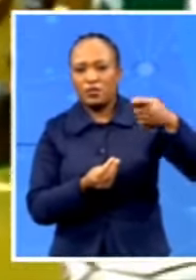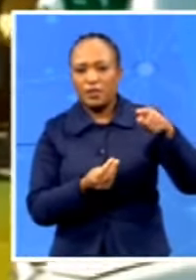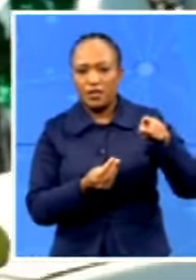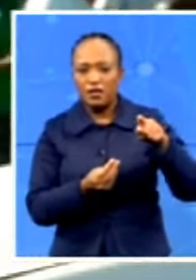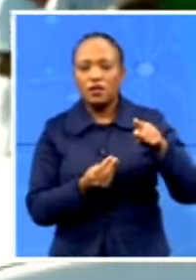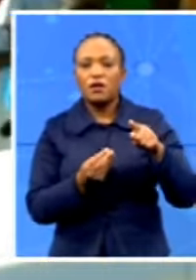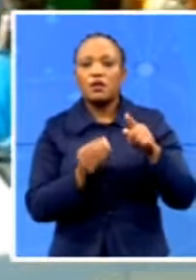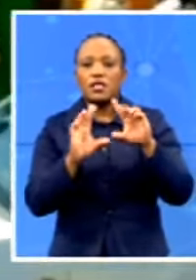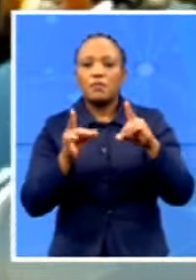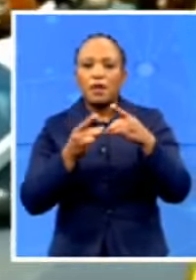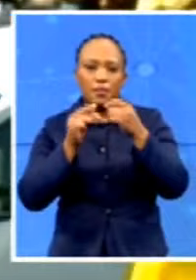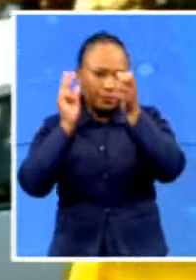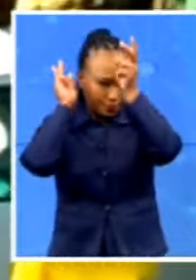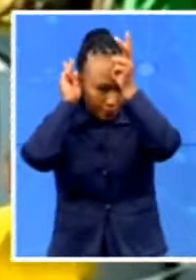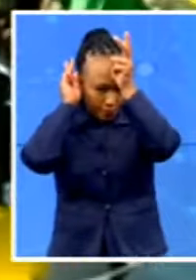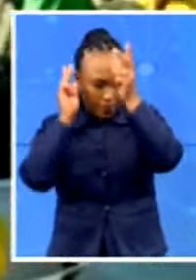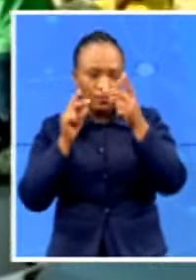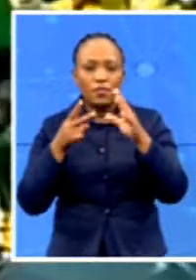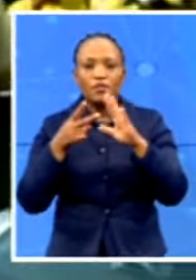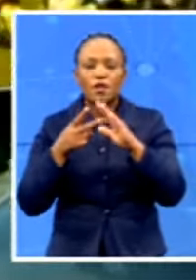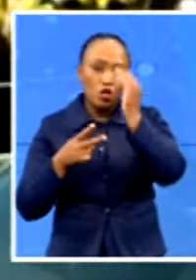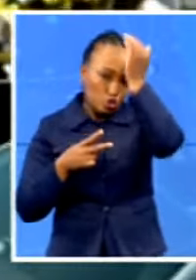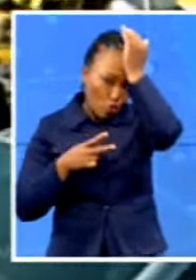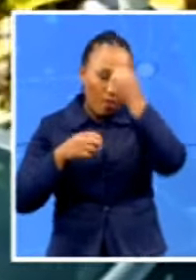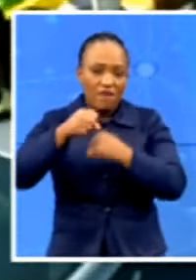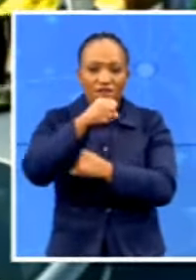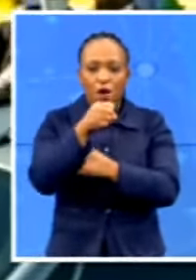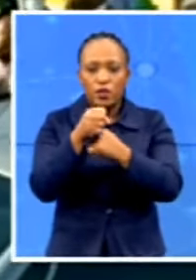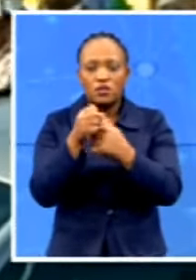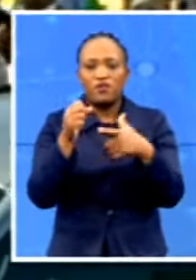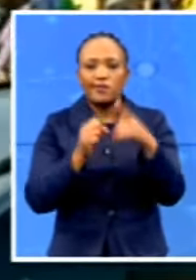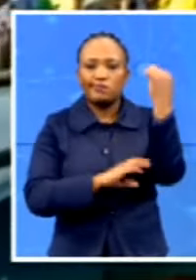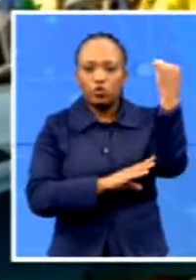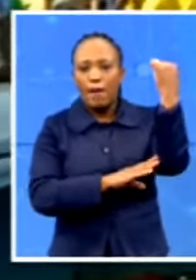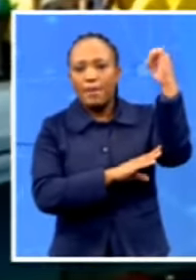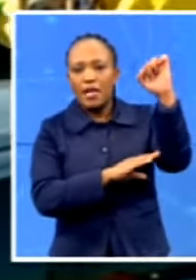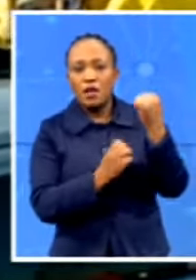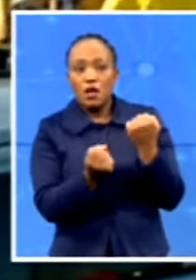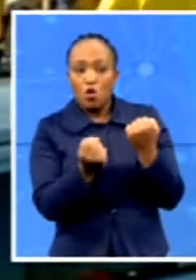Foundation have vowed to seek leave to appeal the court's decision, which nullifies the